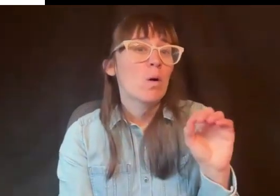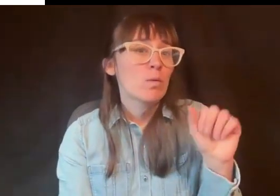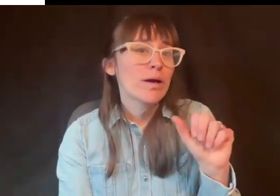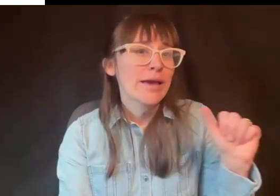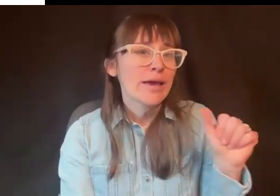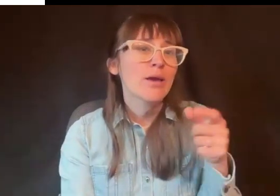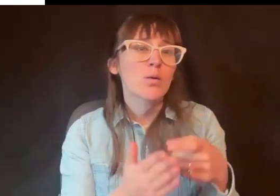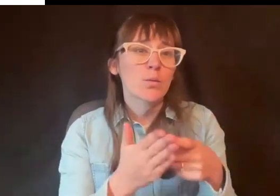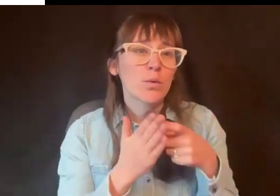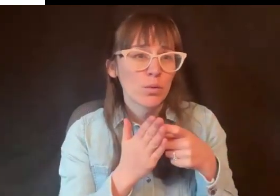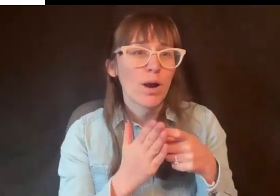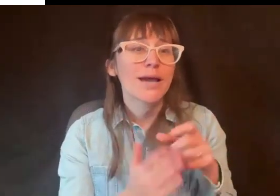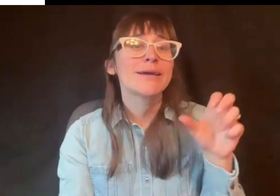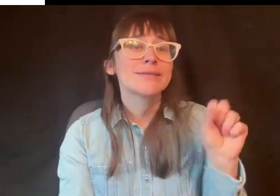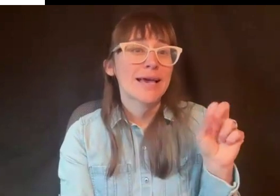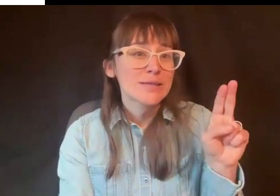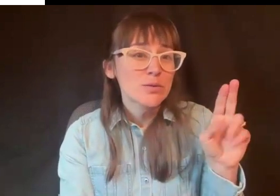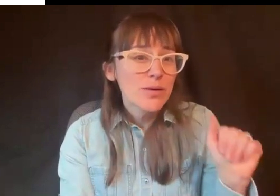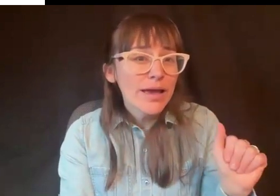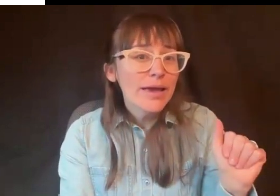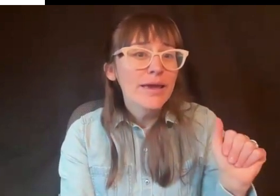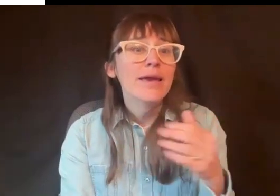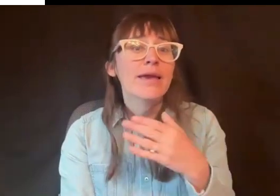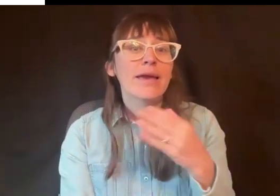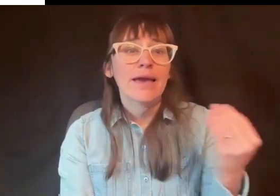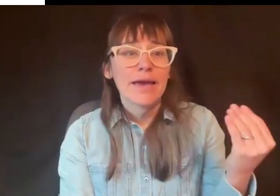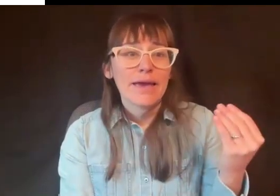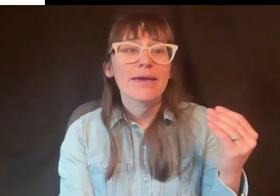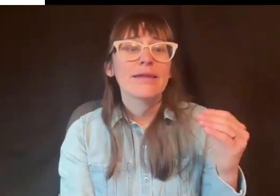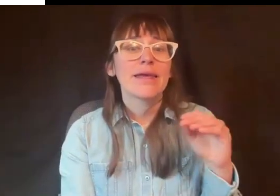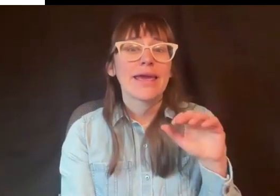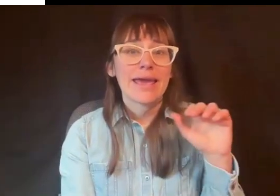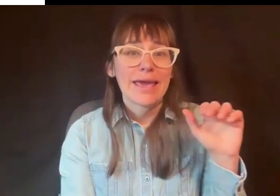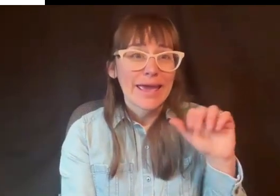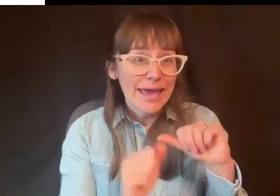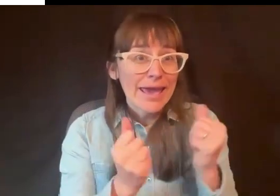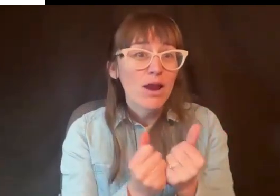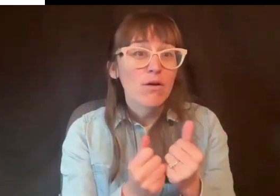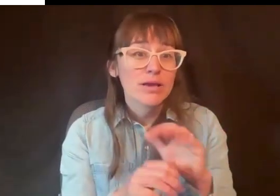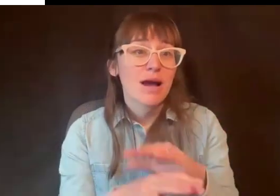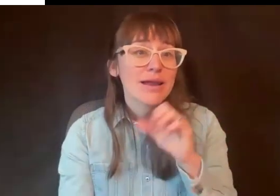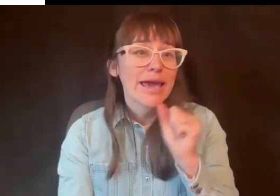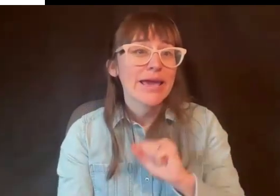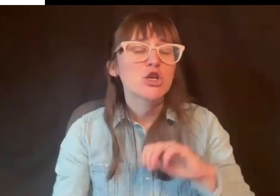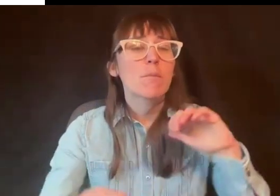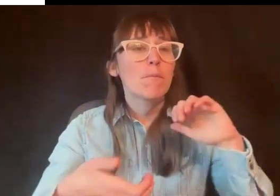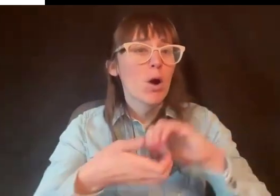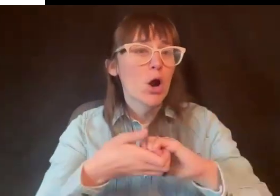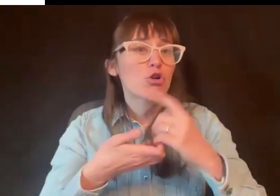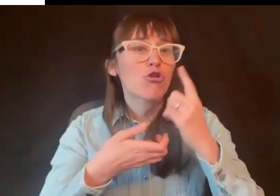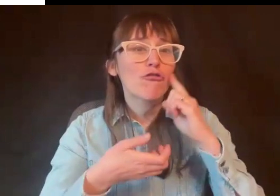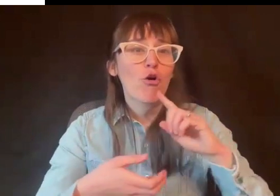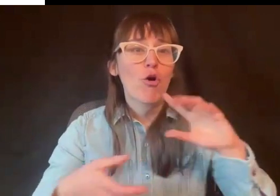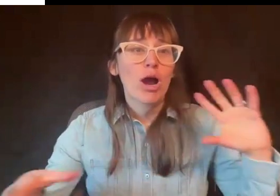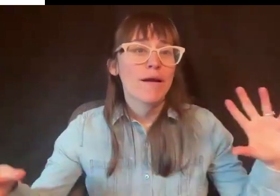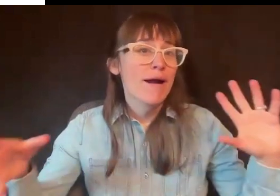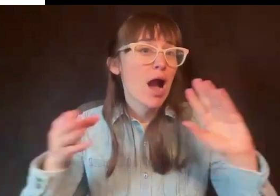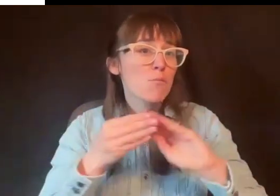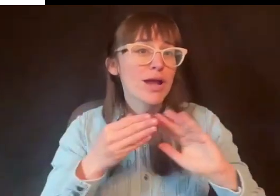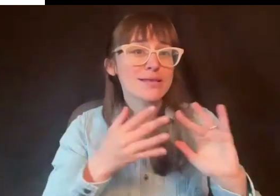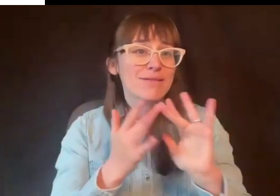state units on aging and area agencies on aging to partner in supporting a comprehensive network of aging services in every